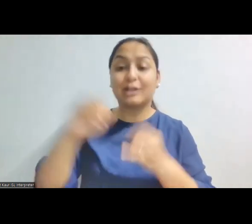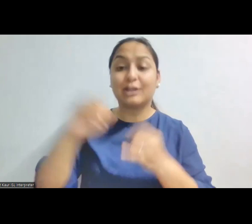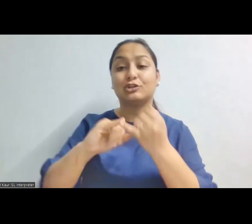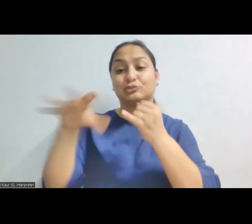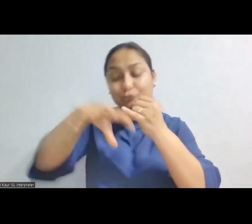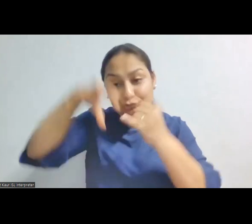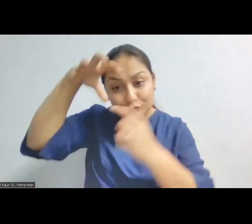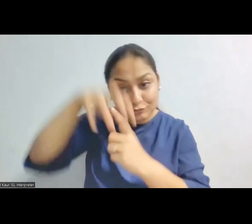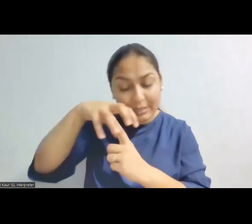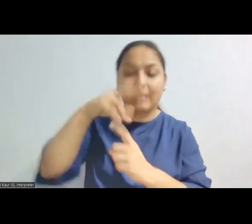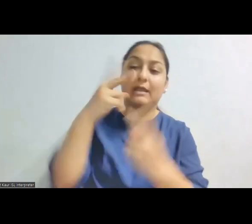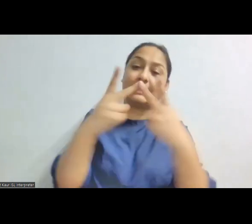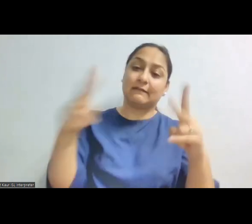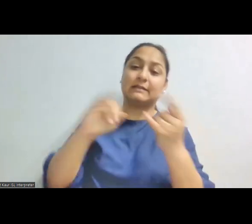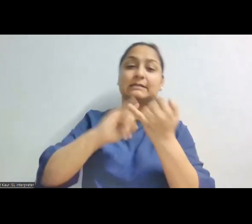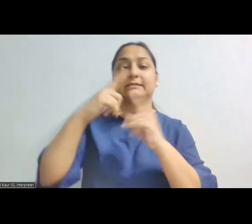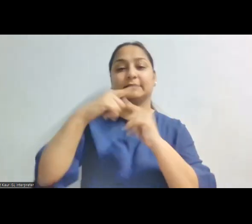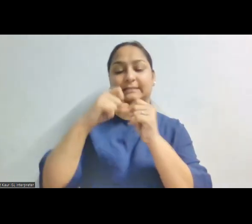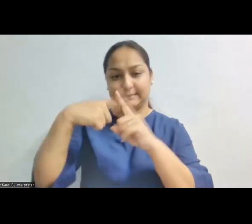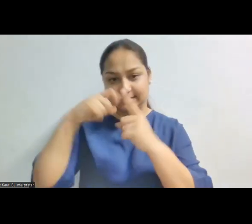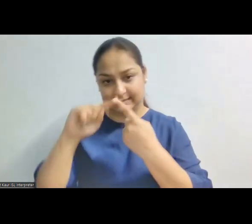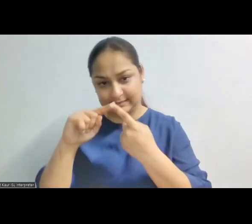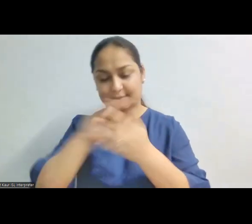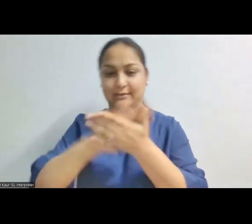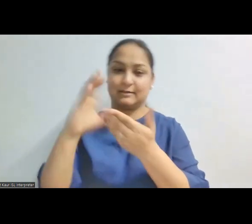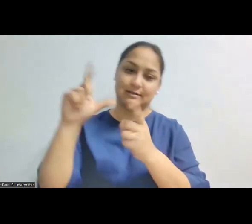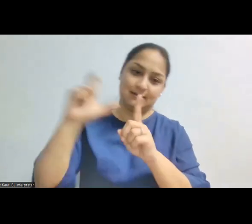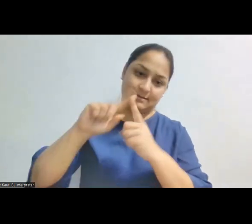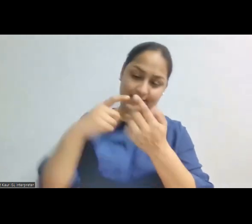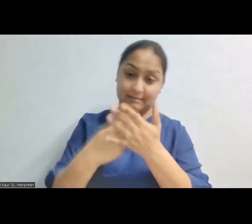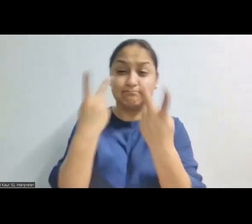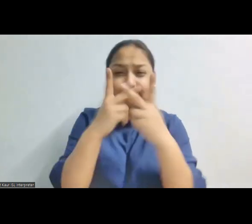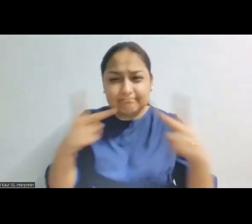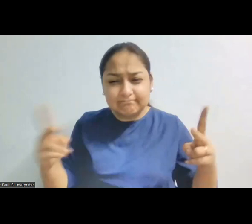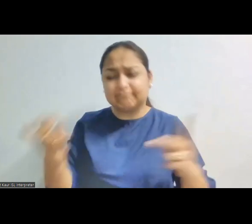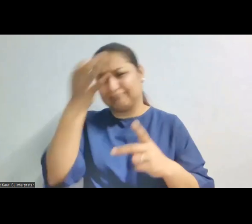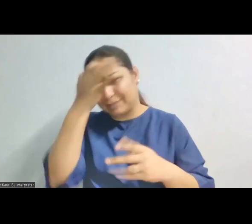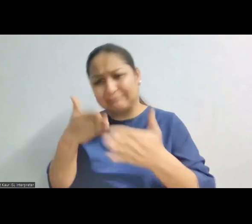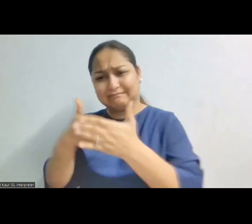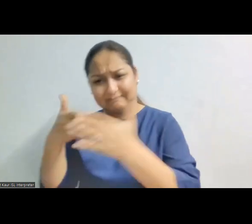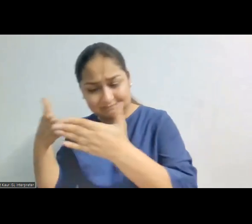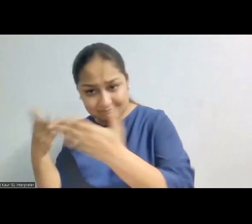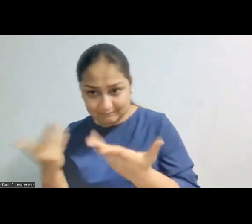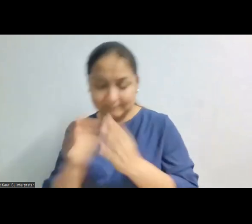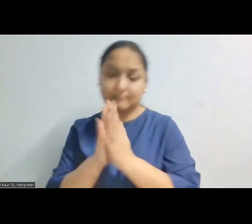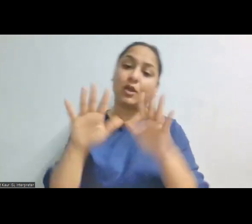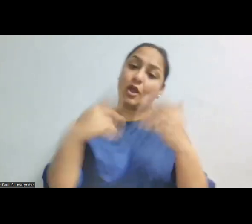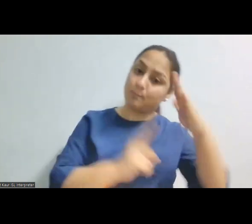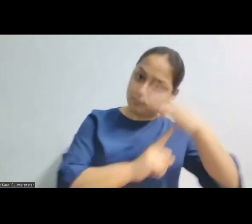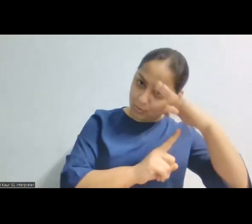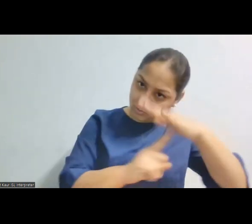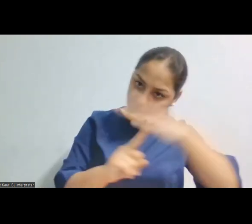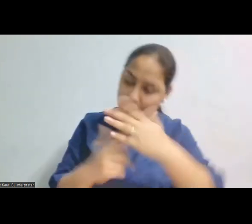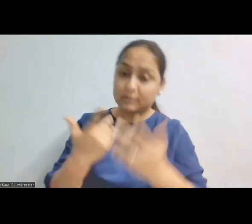other stakeholders for reflecting on various challenges, key priorities,